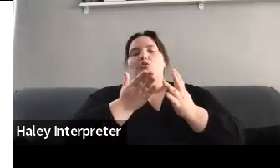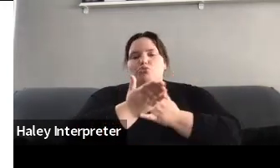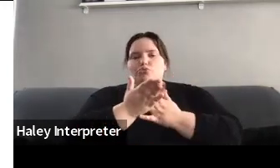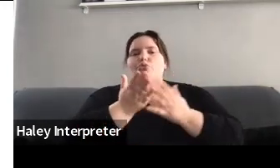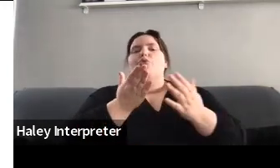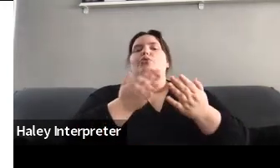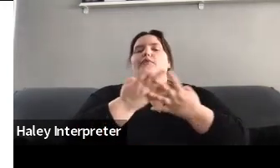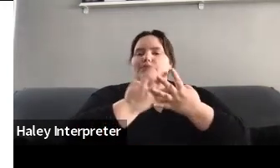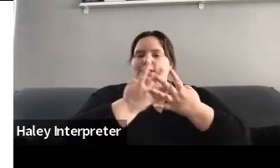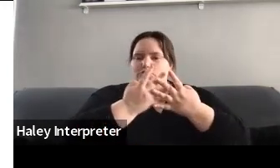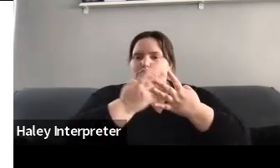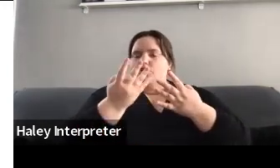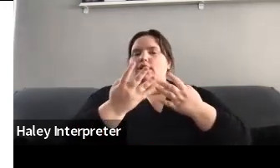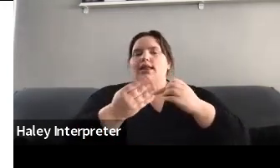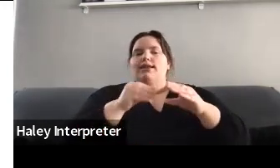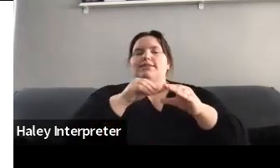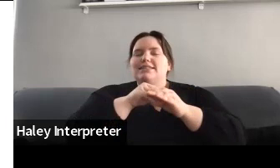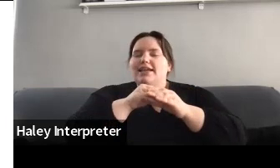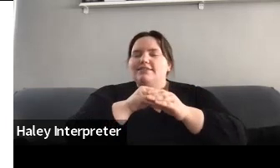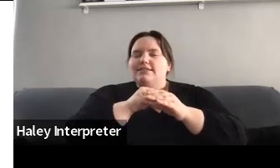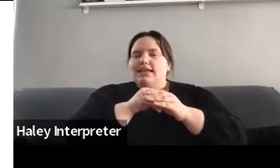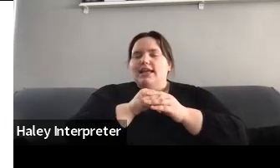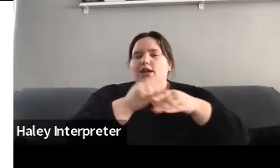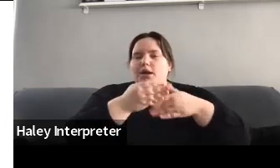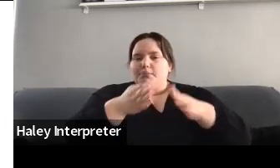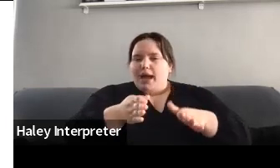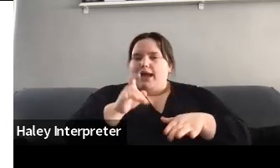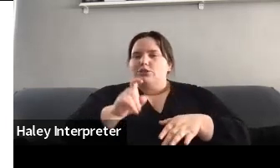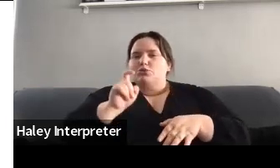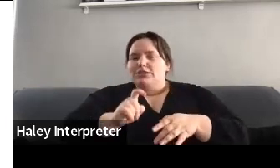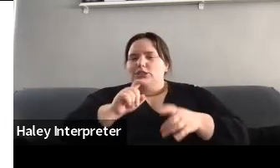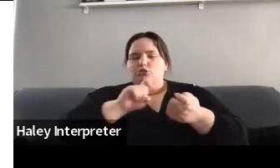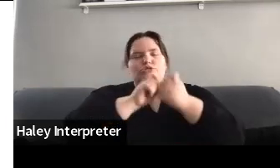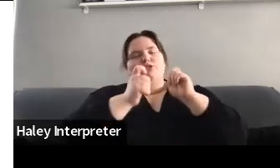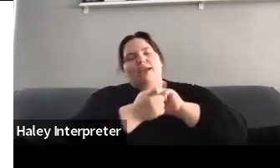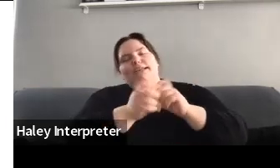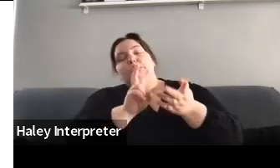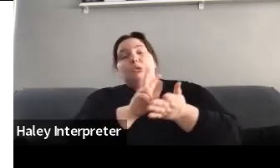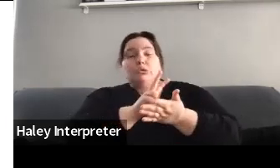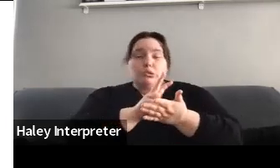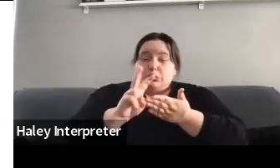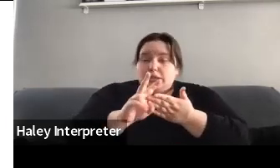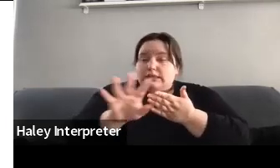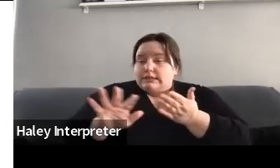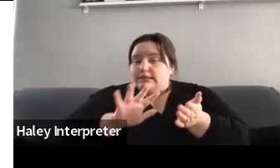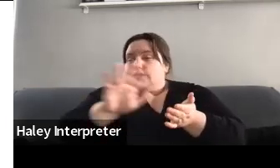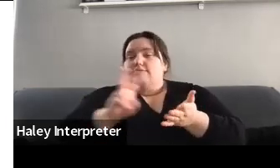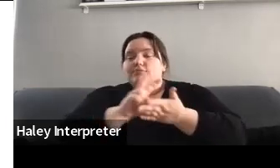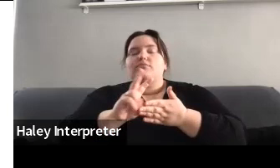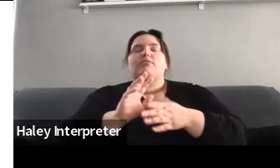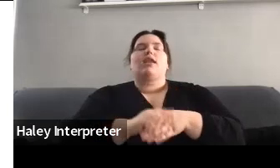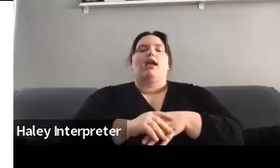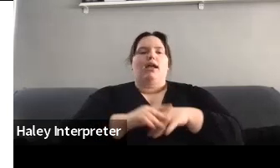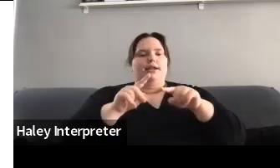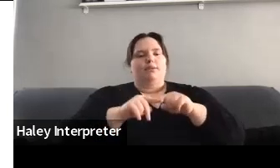a compartment that you need to change typically every 2 weeks or so, depending on the type that you get and depending on how